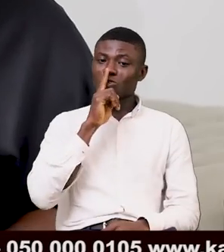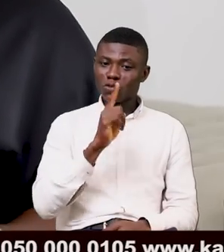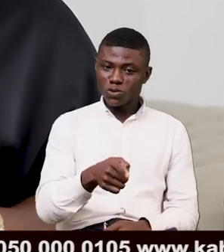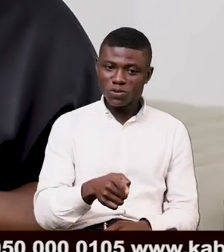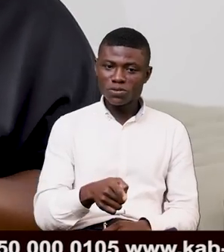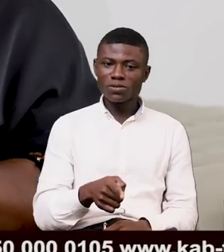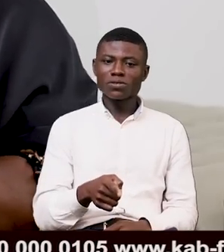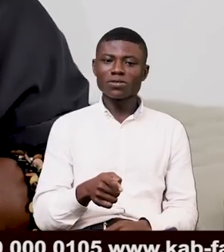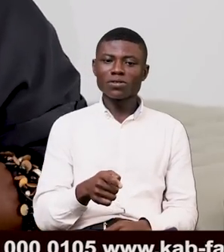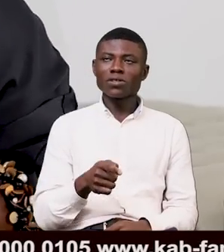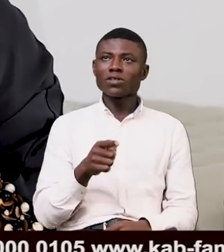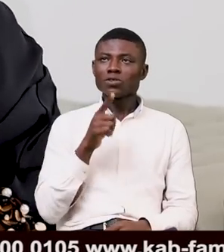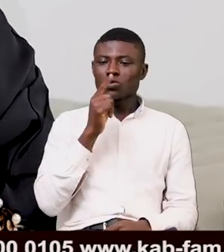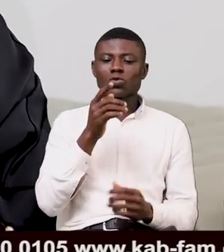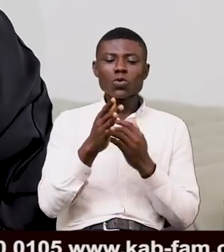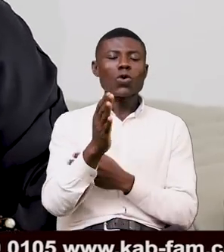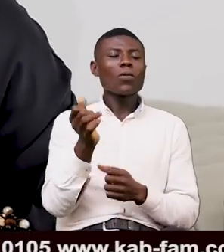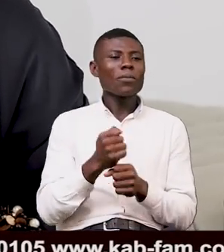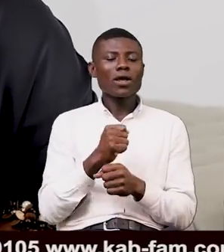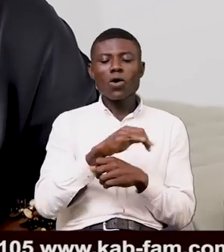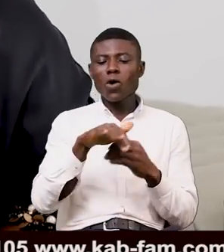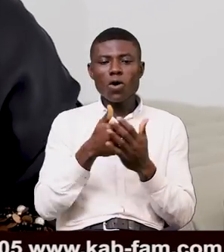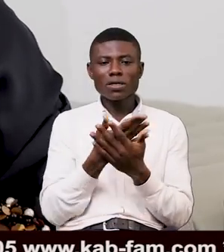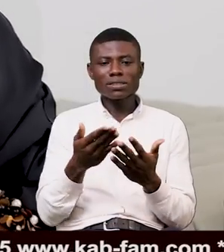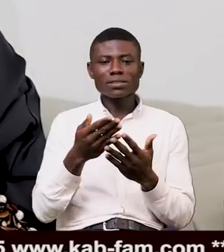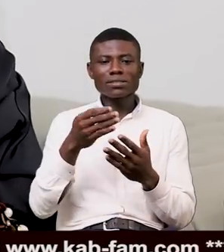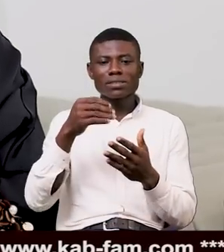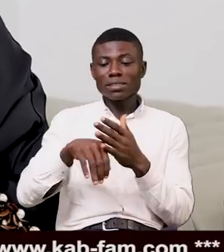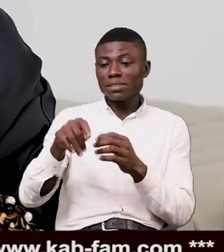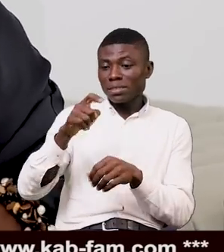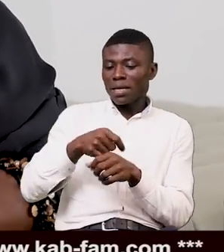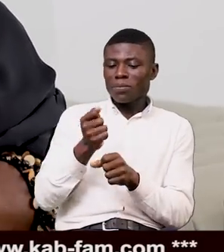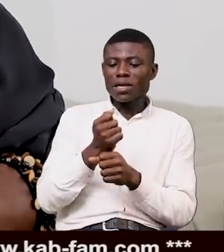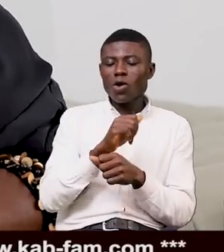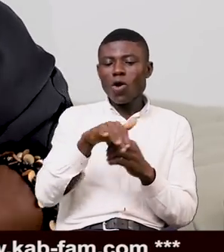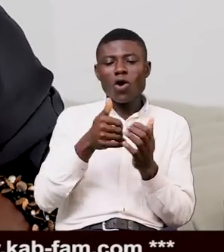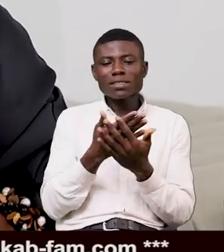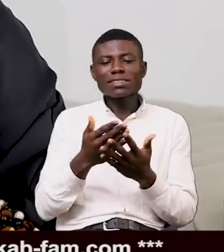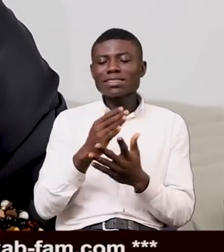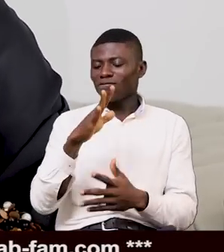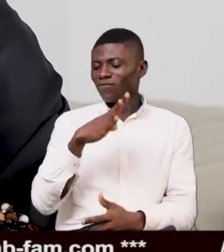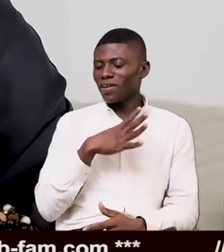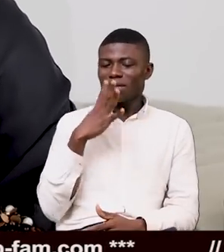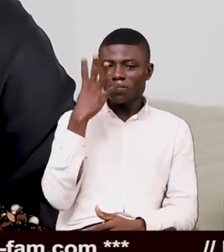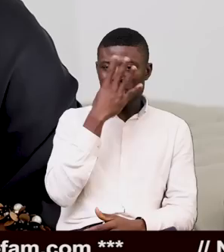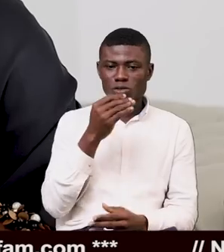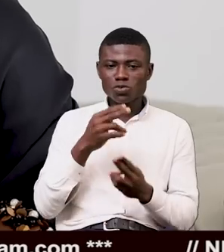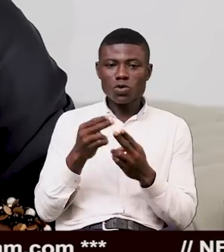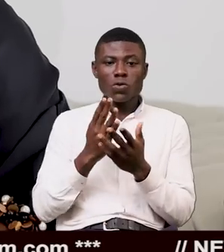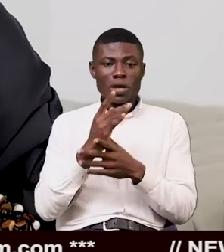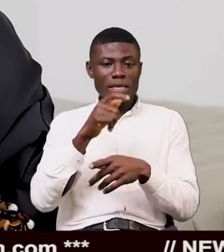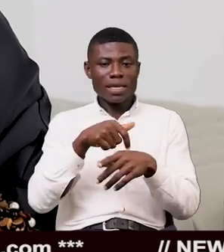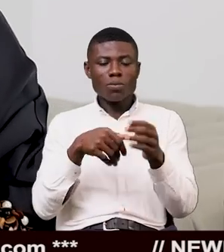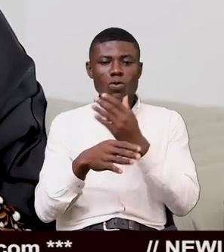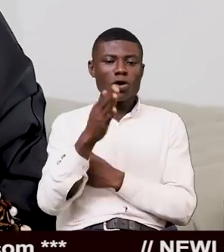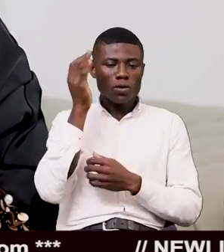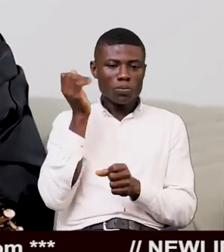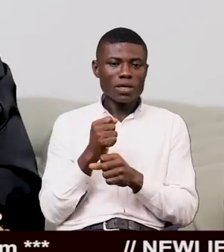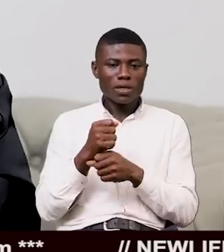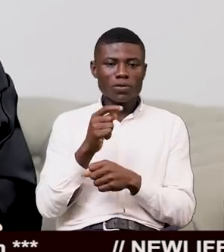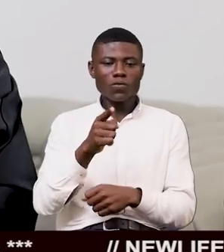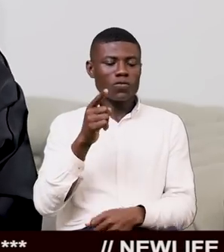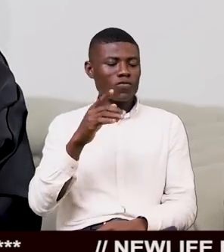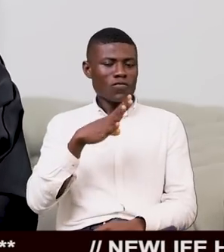indeed he made all things beautiful in his own time eti Womremu no, Erade, Ebeyoye. And